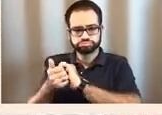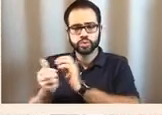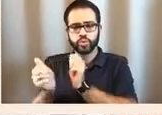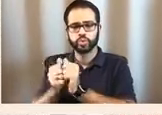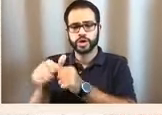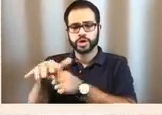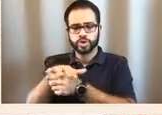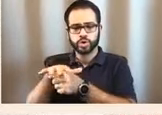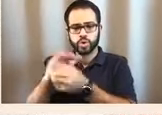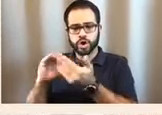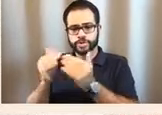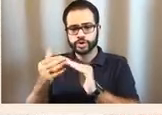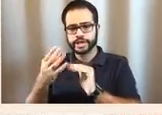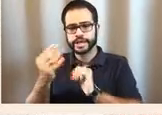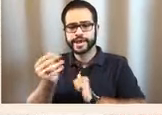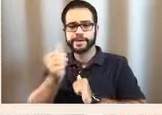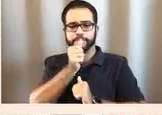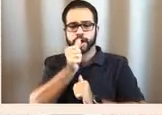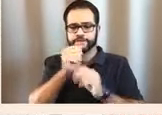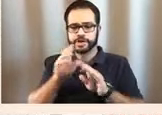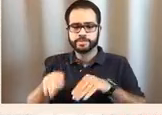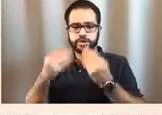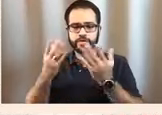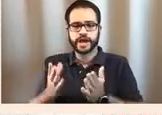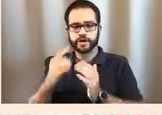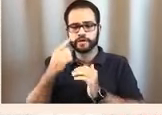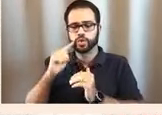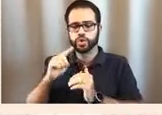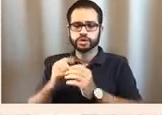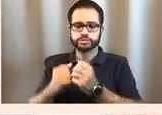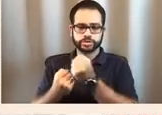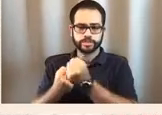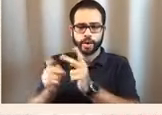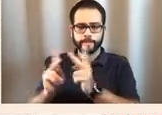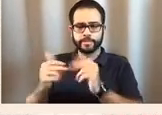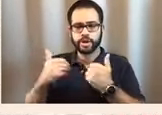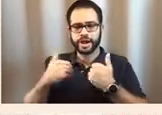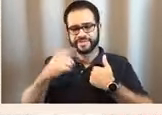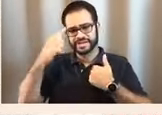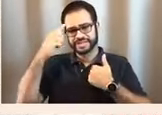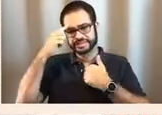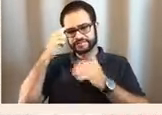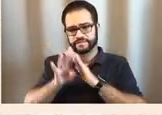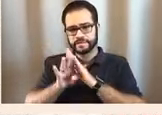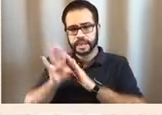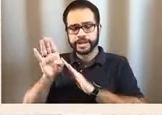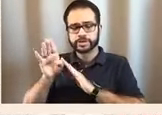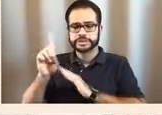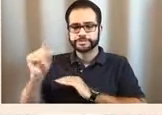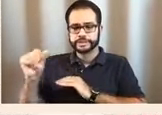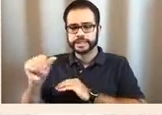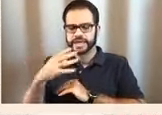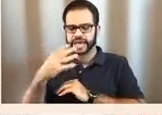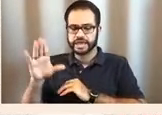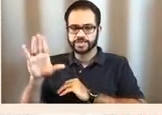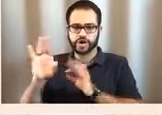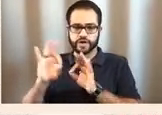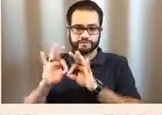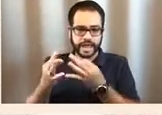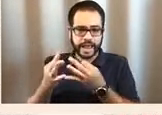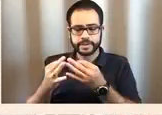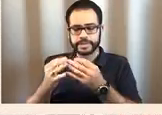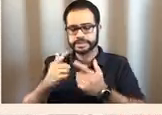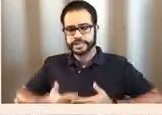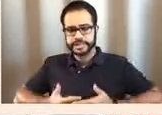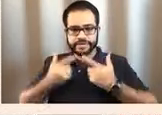providers to support people who have developmental disabilities and their families in living, learning, and working in their communities.